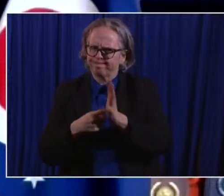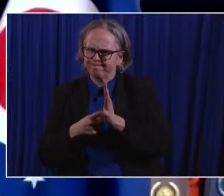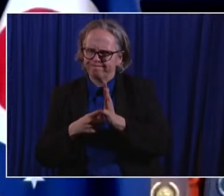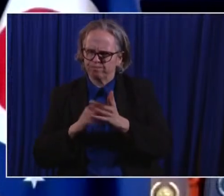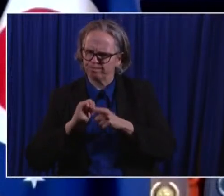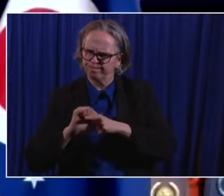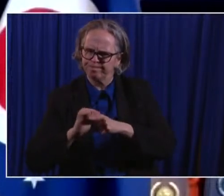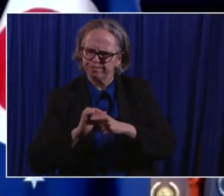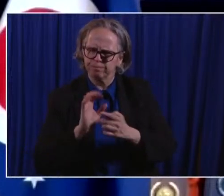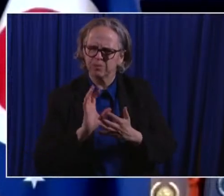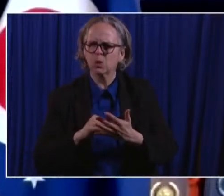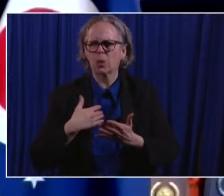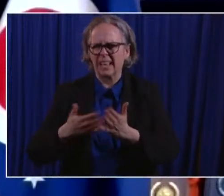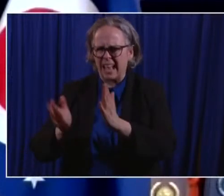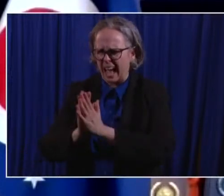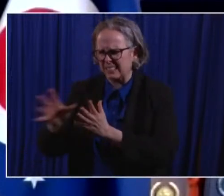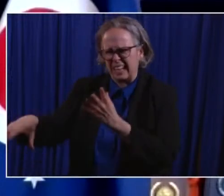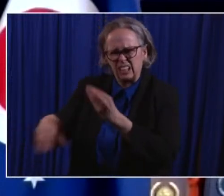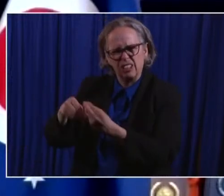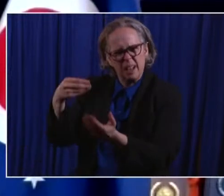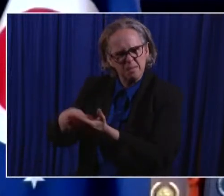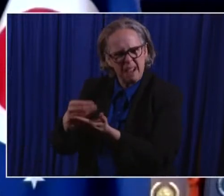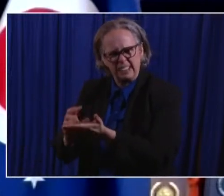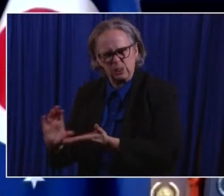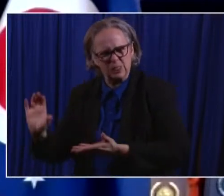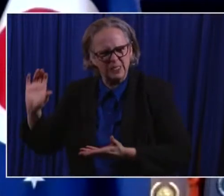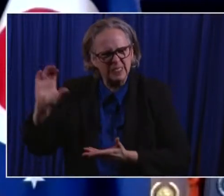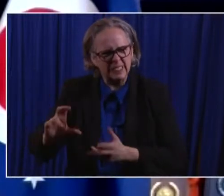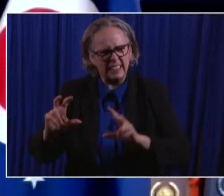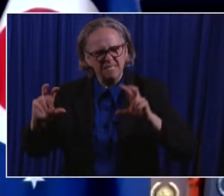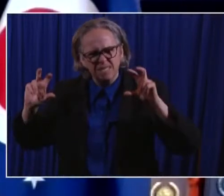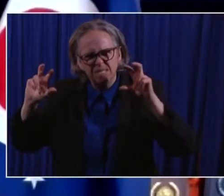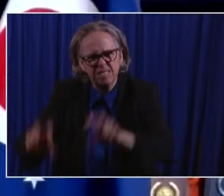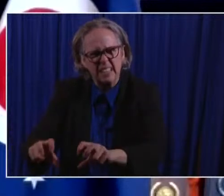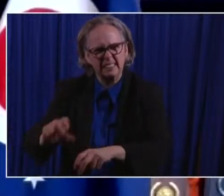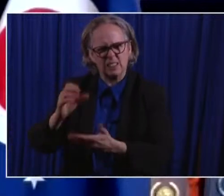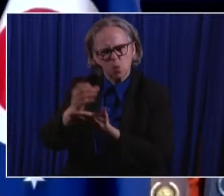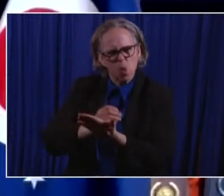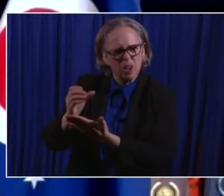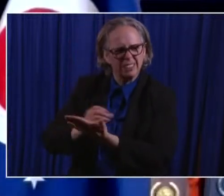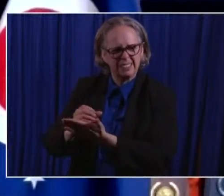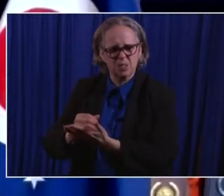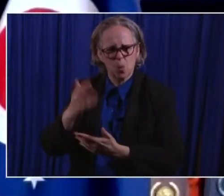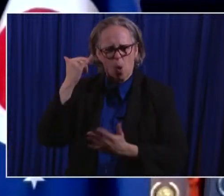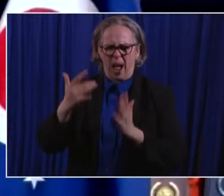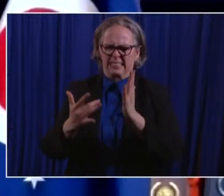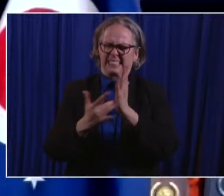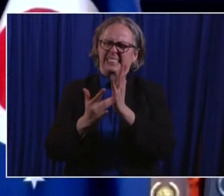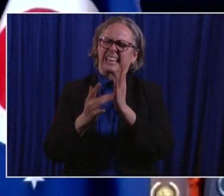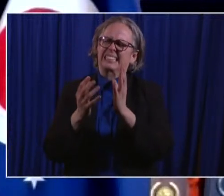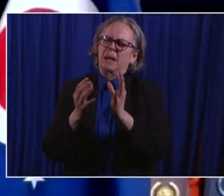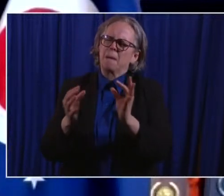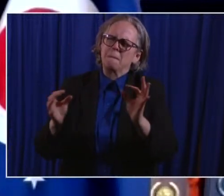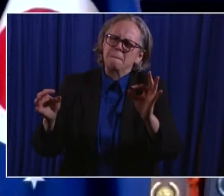those computer science courses. Really important if we're gonna win